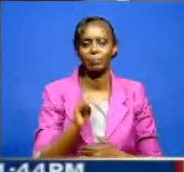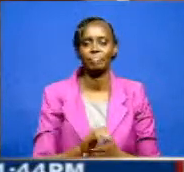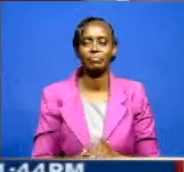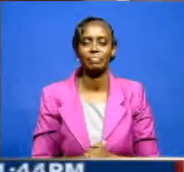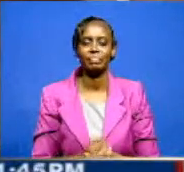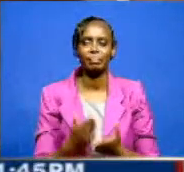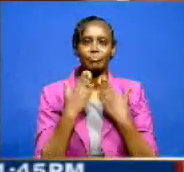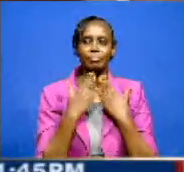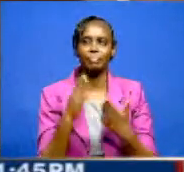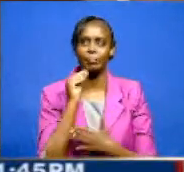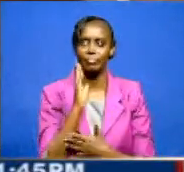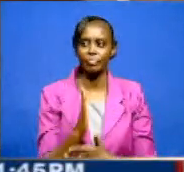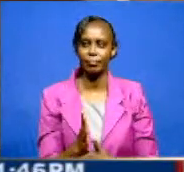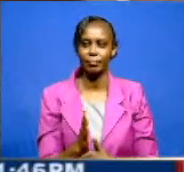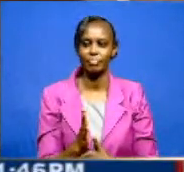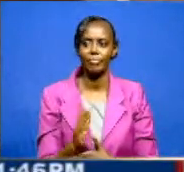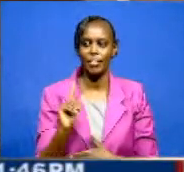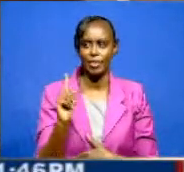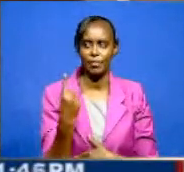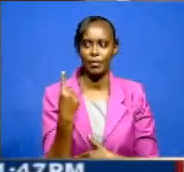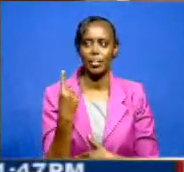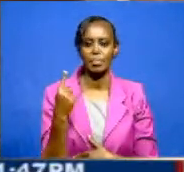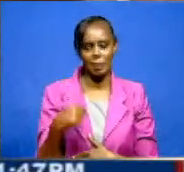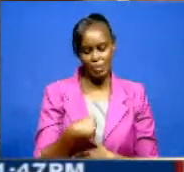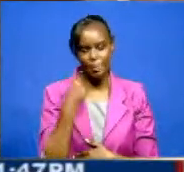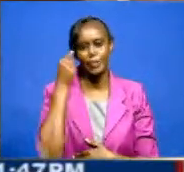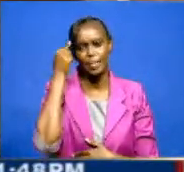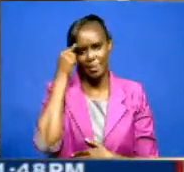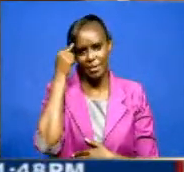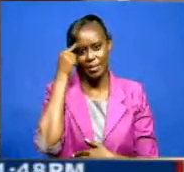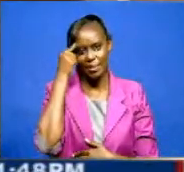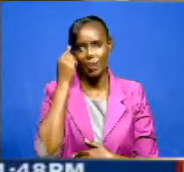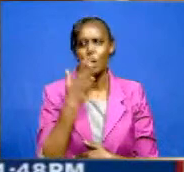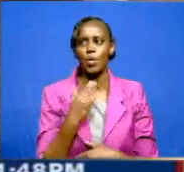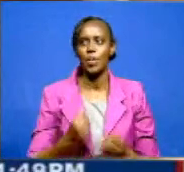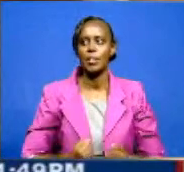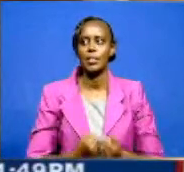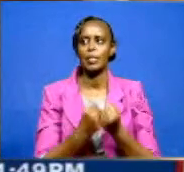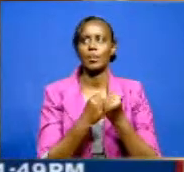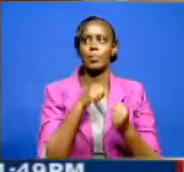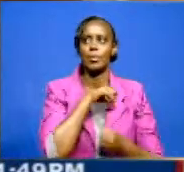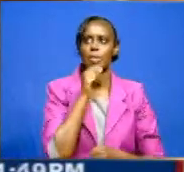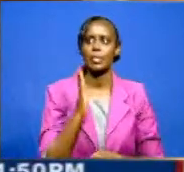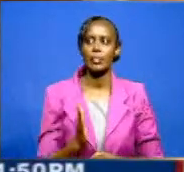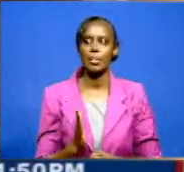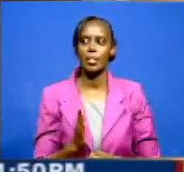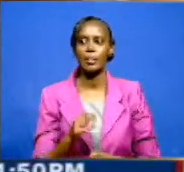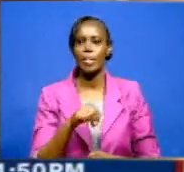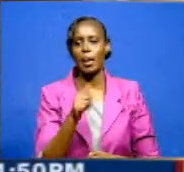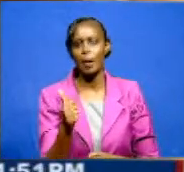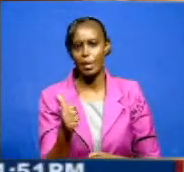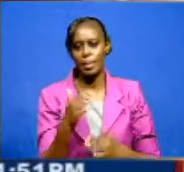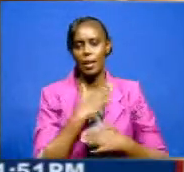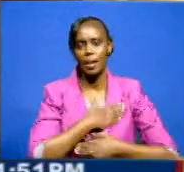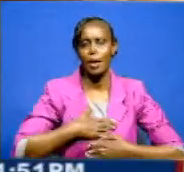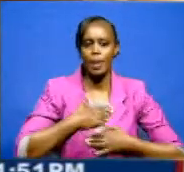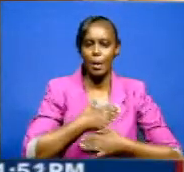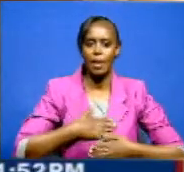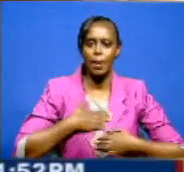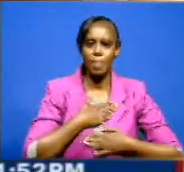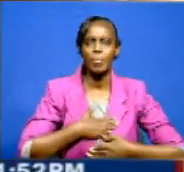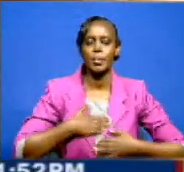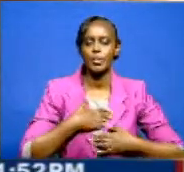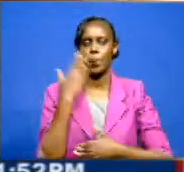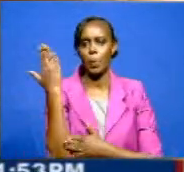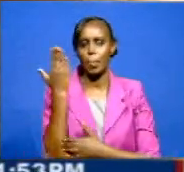Thank you, Mr. Speaker. First, I think I want to join other senators in appreciating the statement